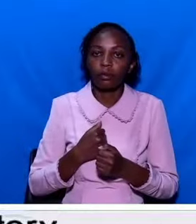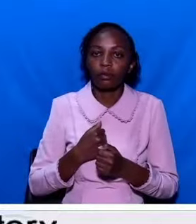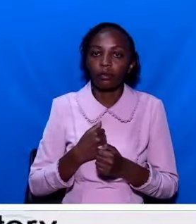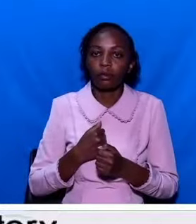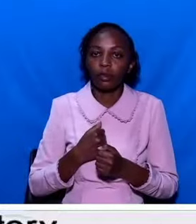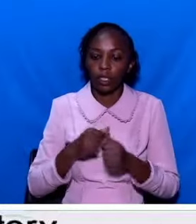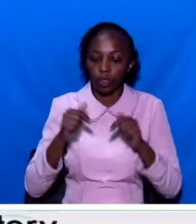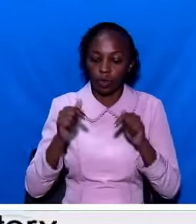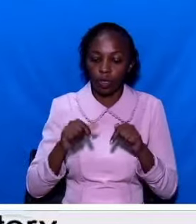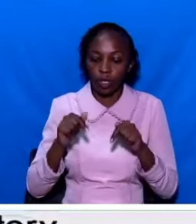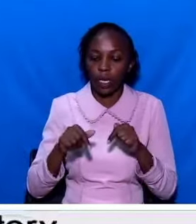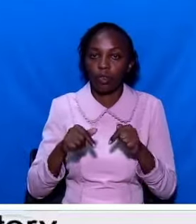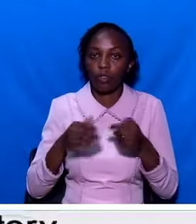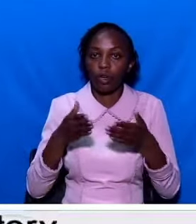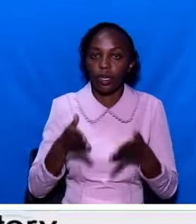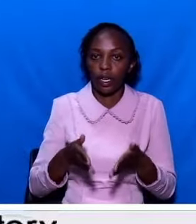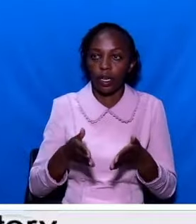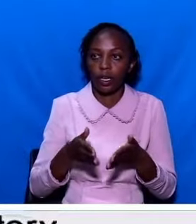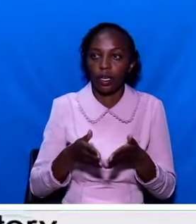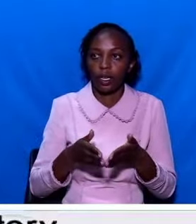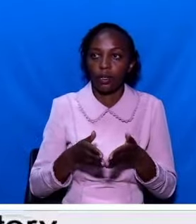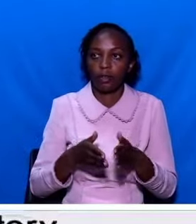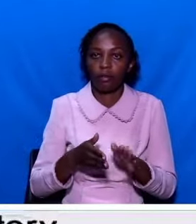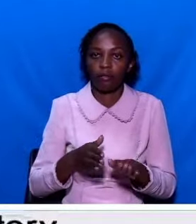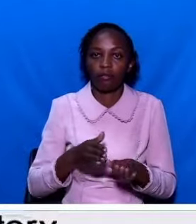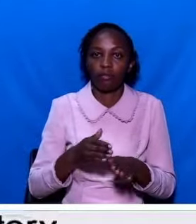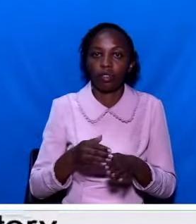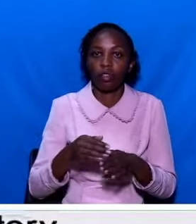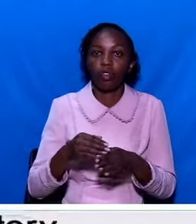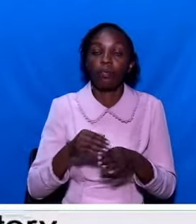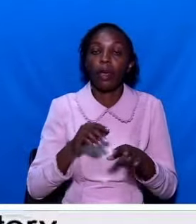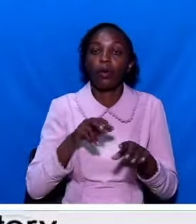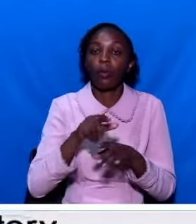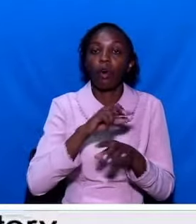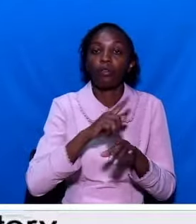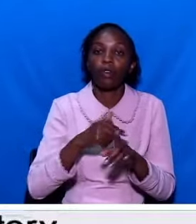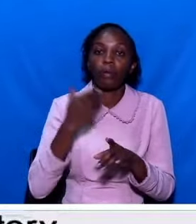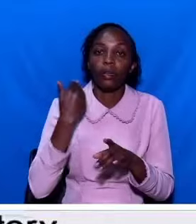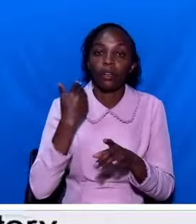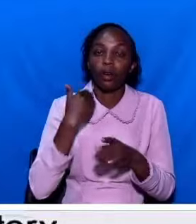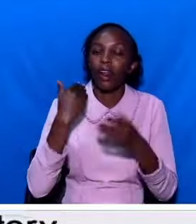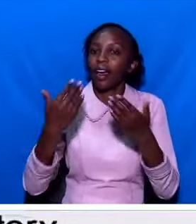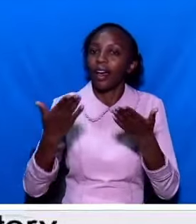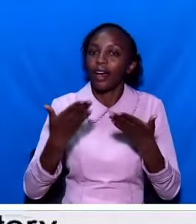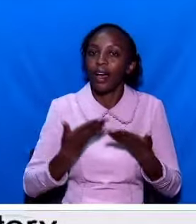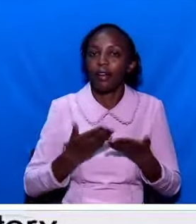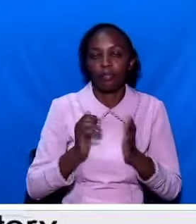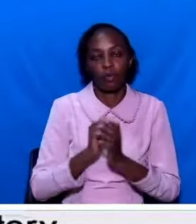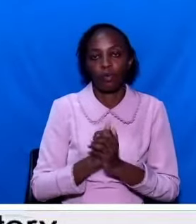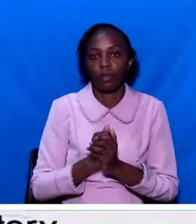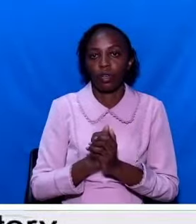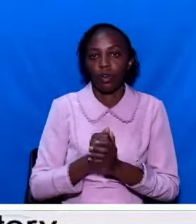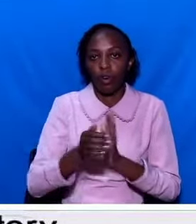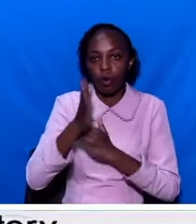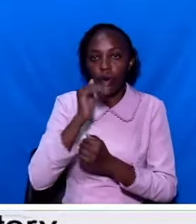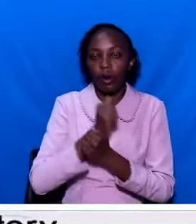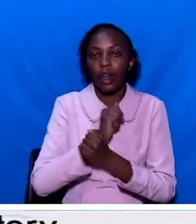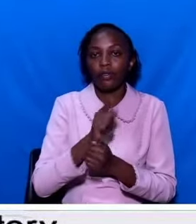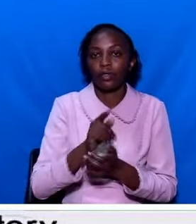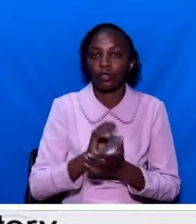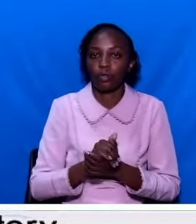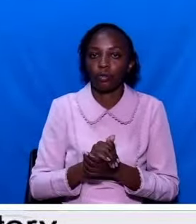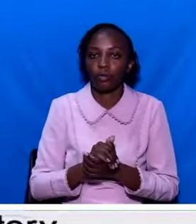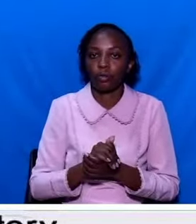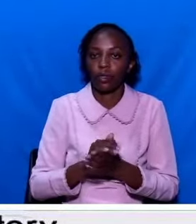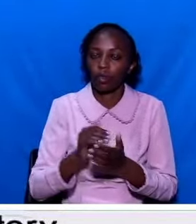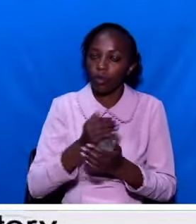Today you are here. You are at a bus fare. Umetembea kutoka Dandora mpaka hapa. Karibu sana. Hallelujah. He loves you. He loves